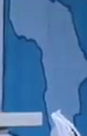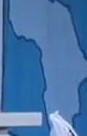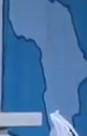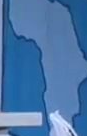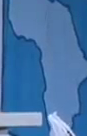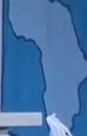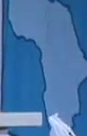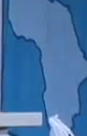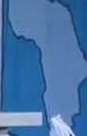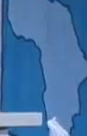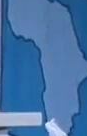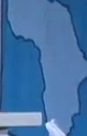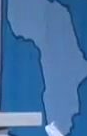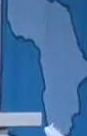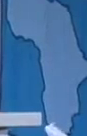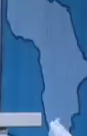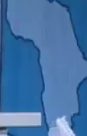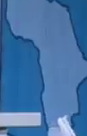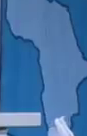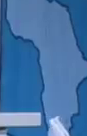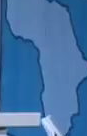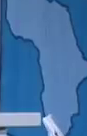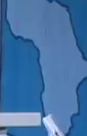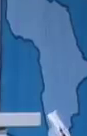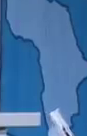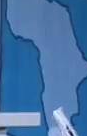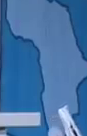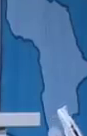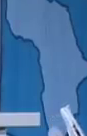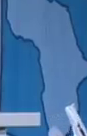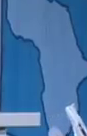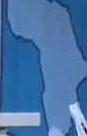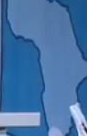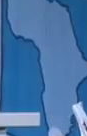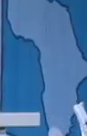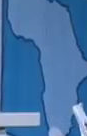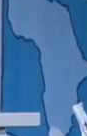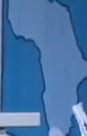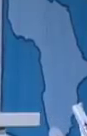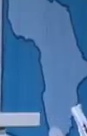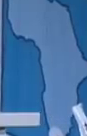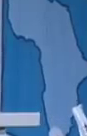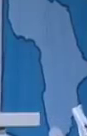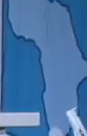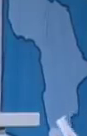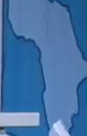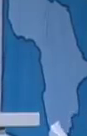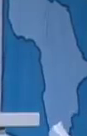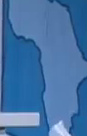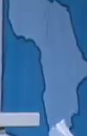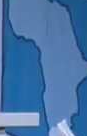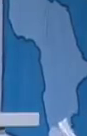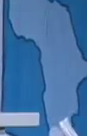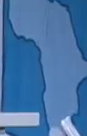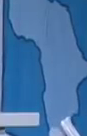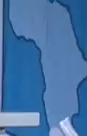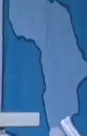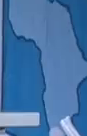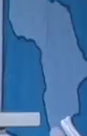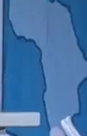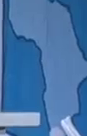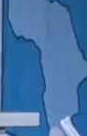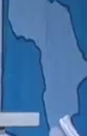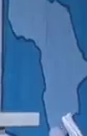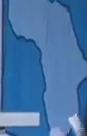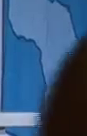Oh, well, it's unfortunate that we lost the audio with Colin there, but I'm sure our other programs On Point, which is up next, Colin, they will bring